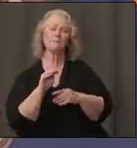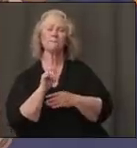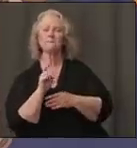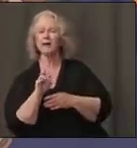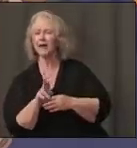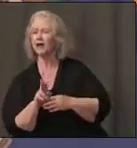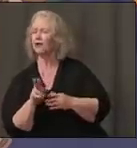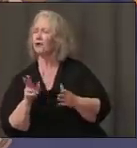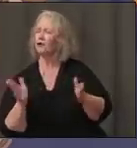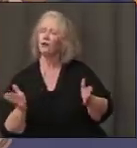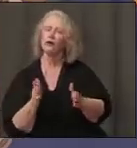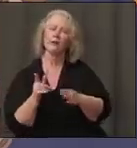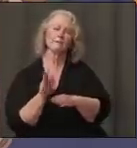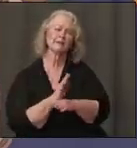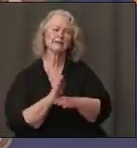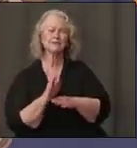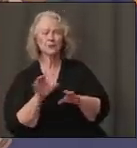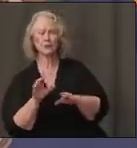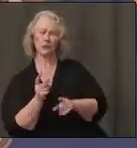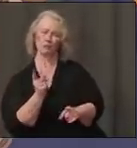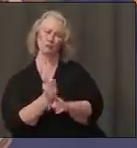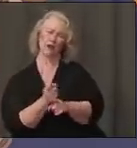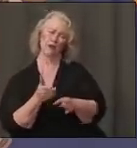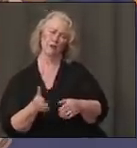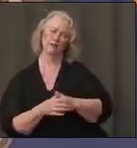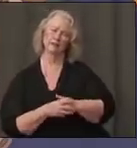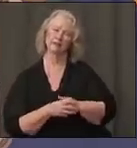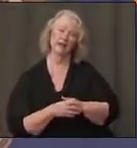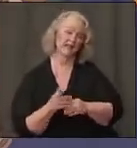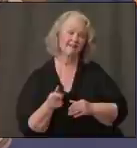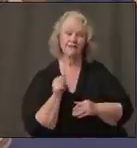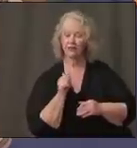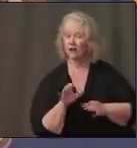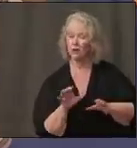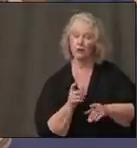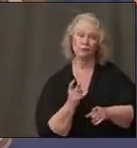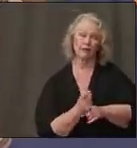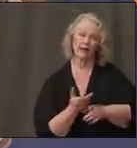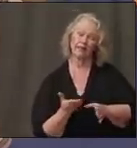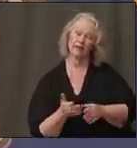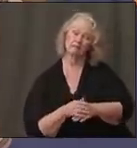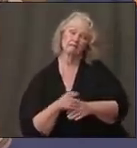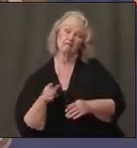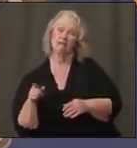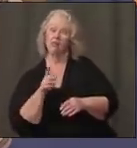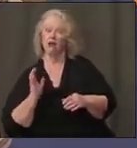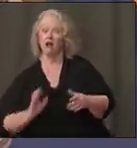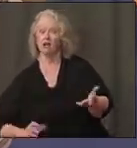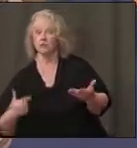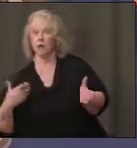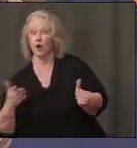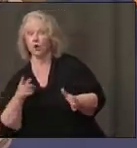every one of your businesses to do the right thing. And by the way, if they're not doing the right thing, customers, don't go.